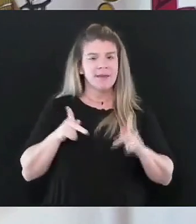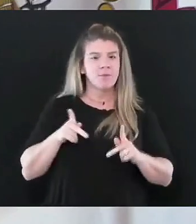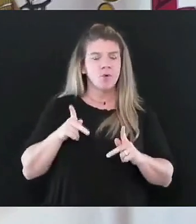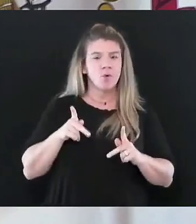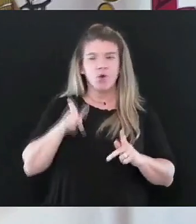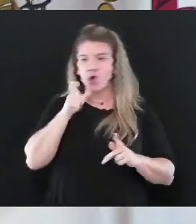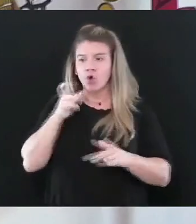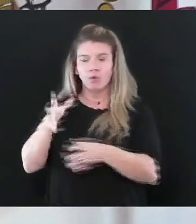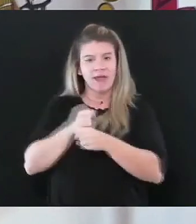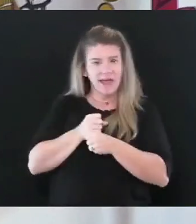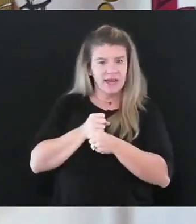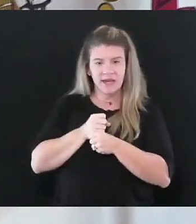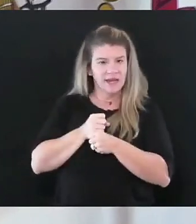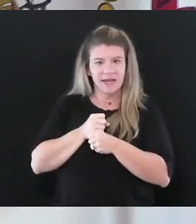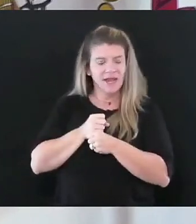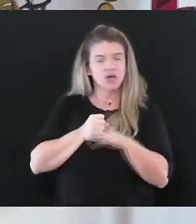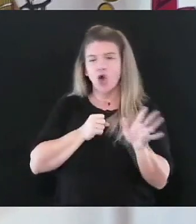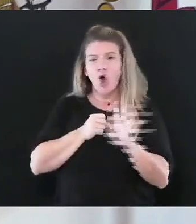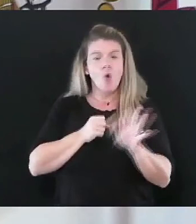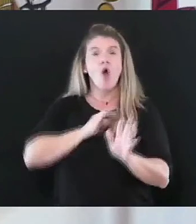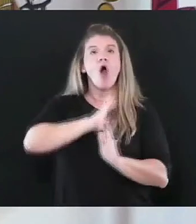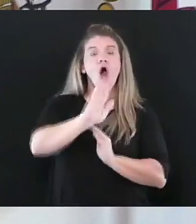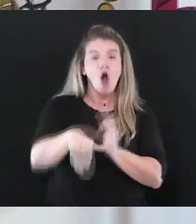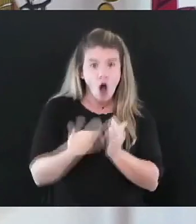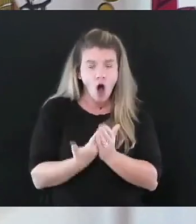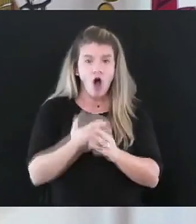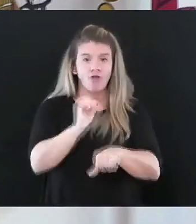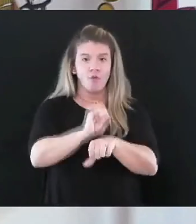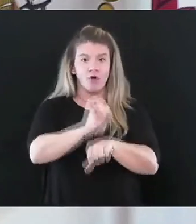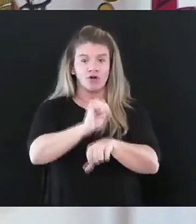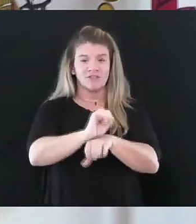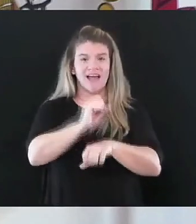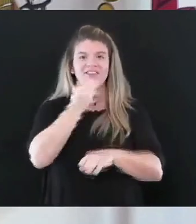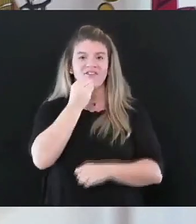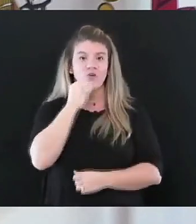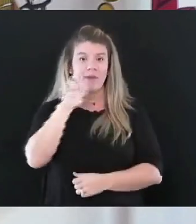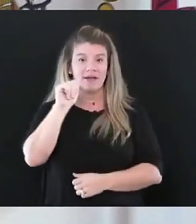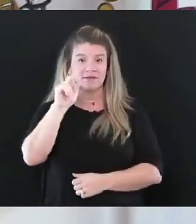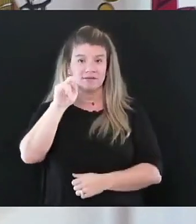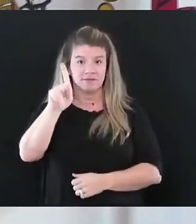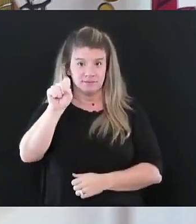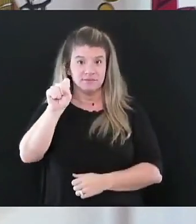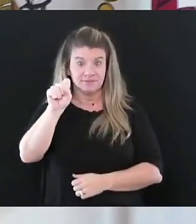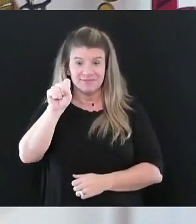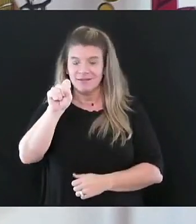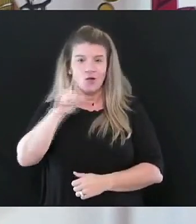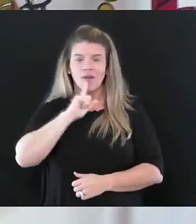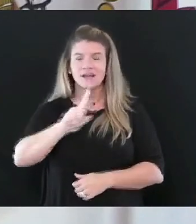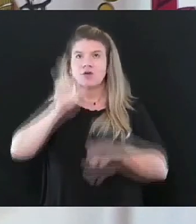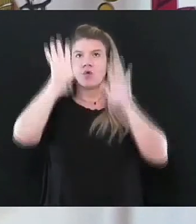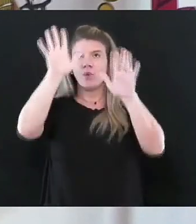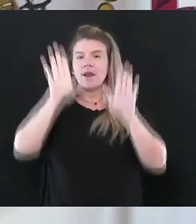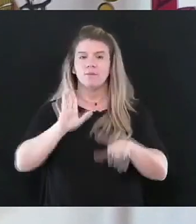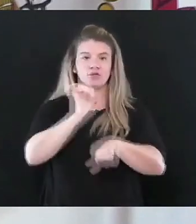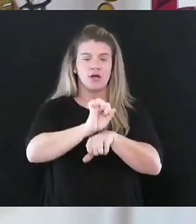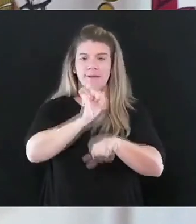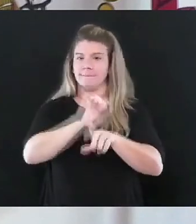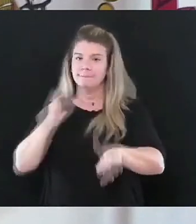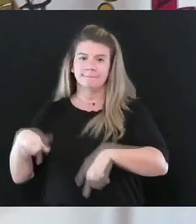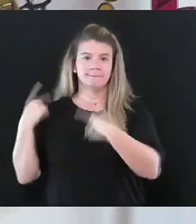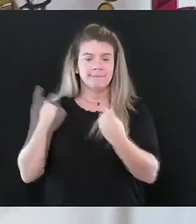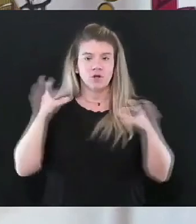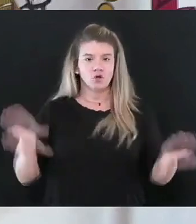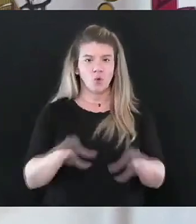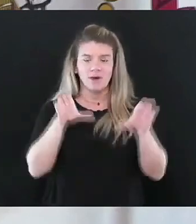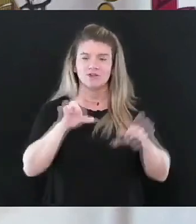the imagination, but all those workers that are at our food banks. What an incredible job you're doing, and it's a